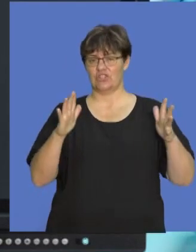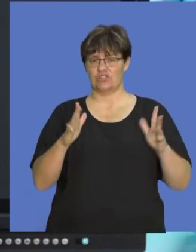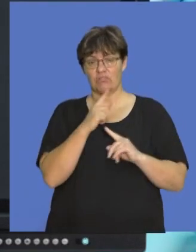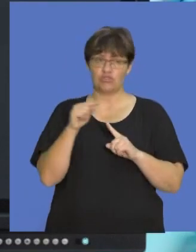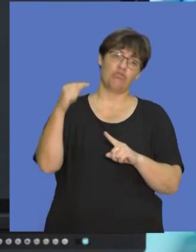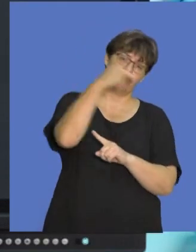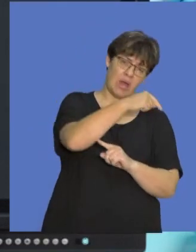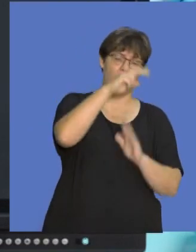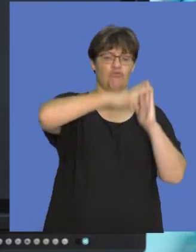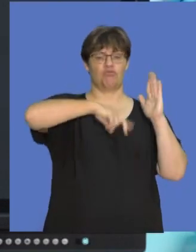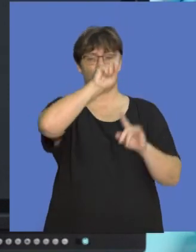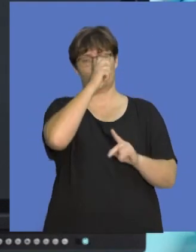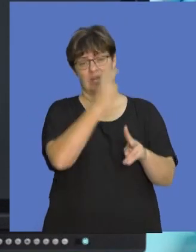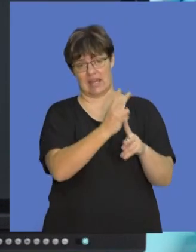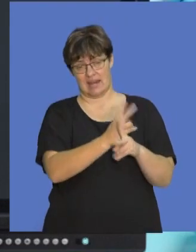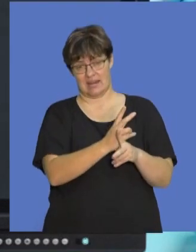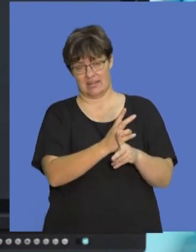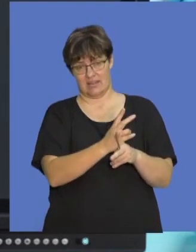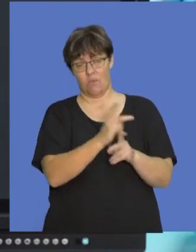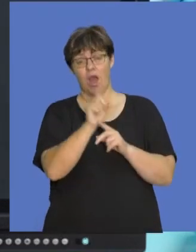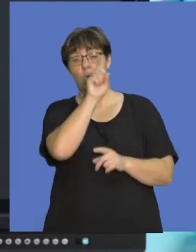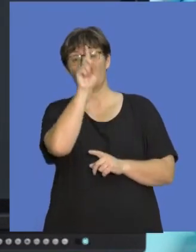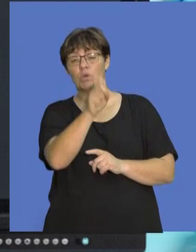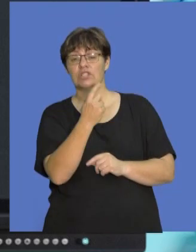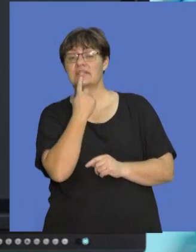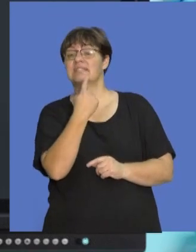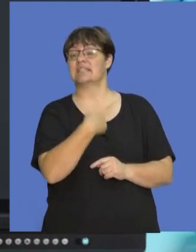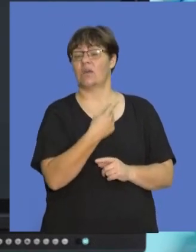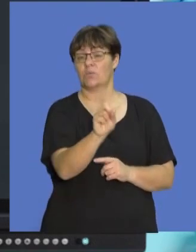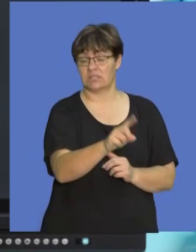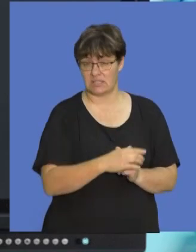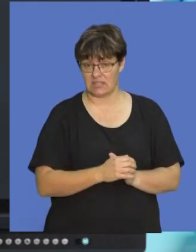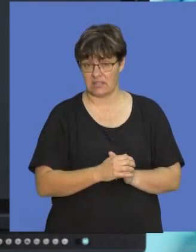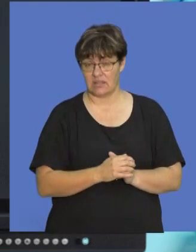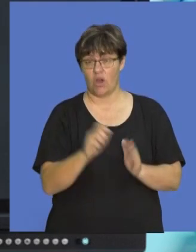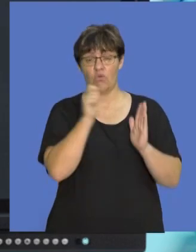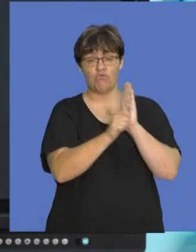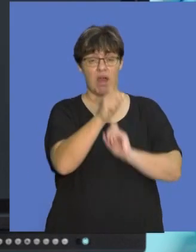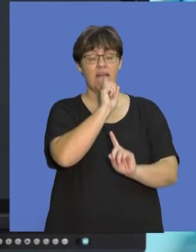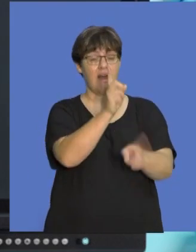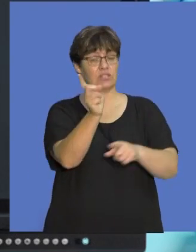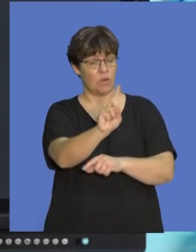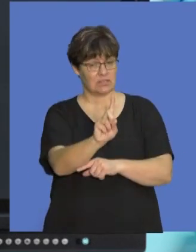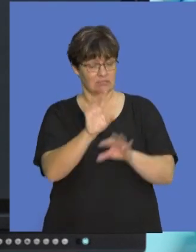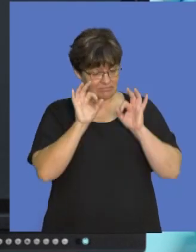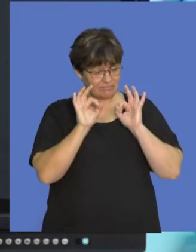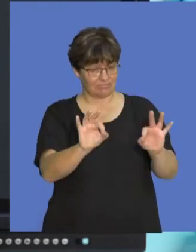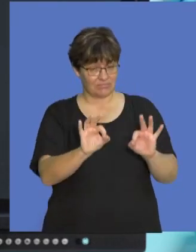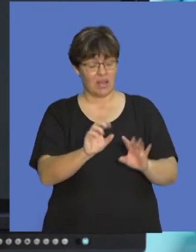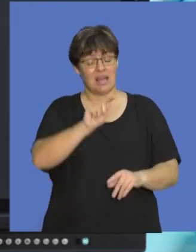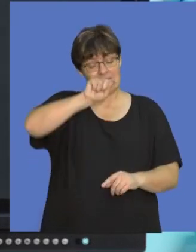I've got it. Just go back and read your question, because in the question, look what it says. Write your